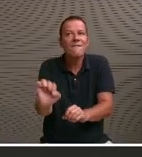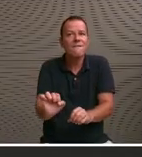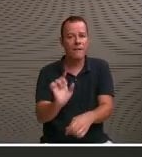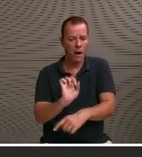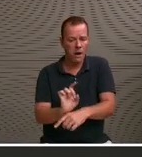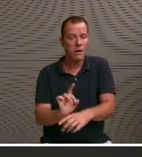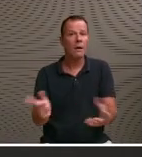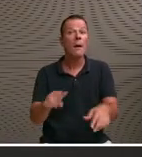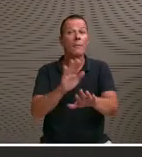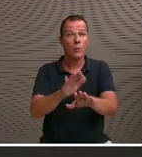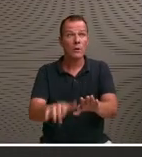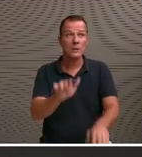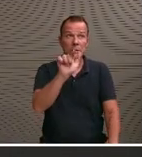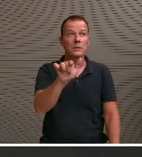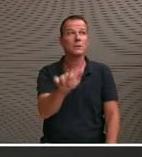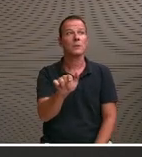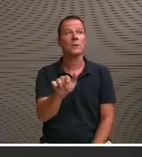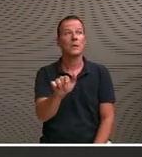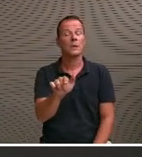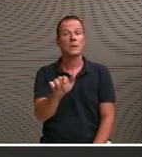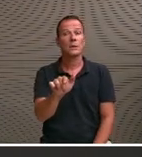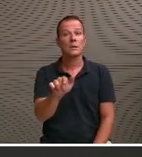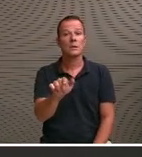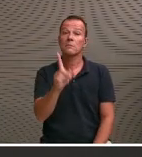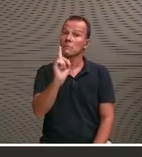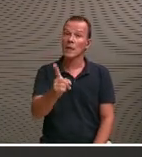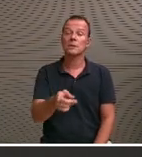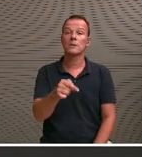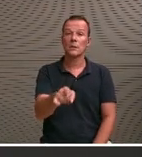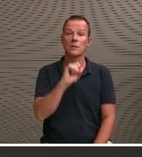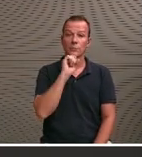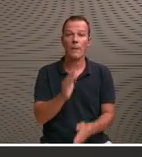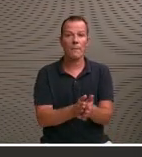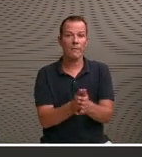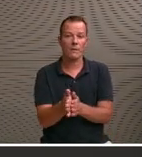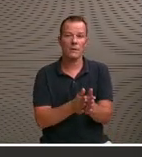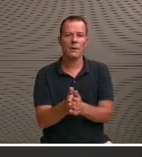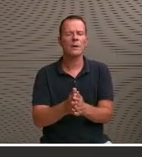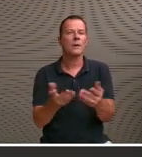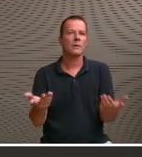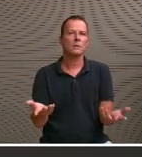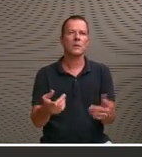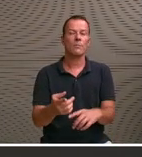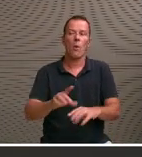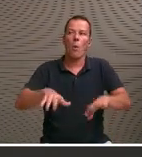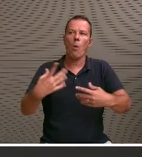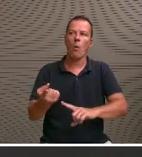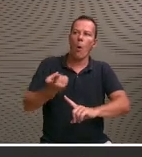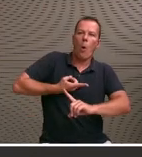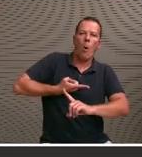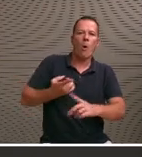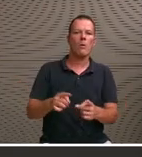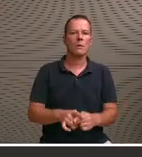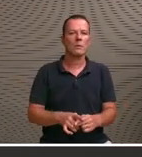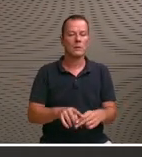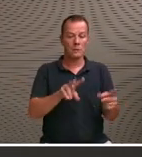That's why this should be seen as an opportunity as much as an obligation. The transition to a net